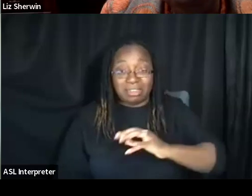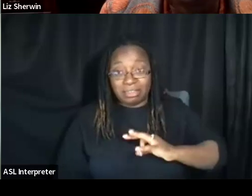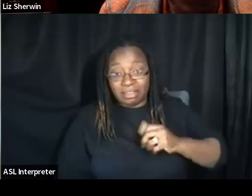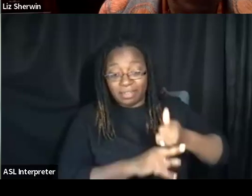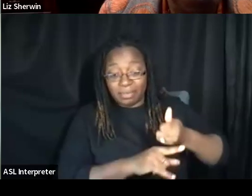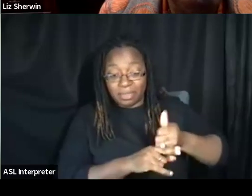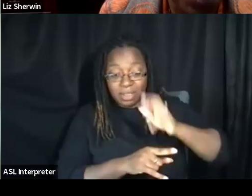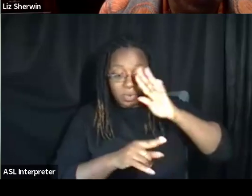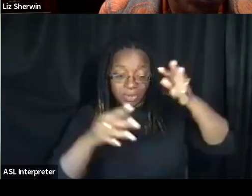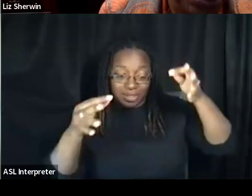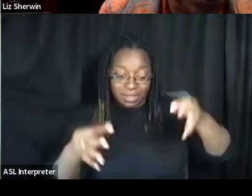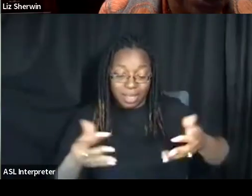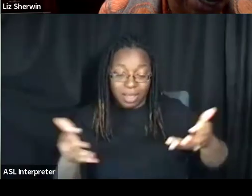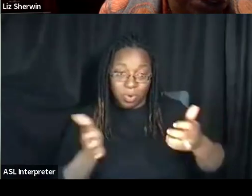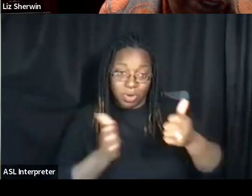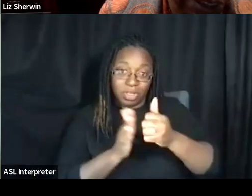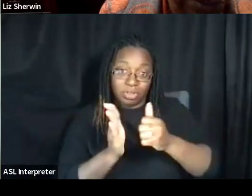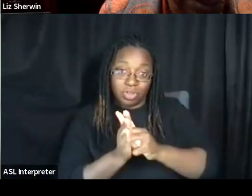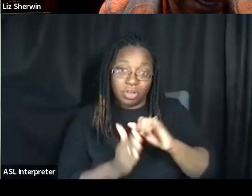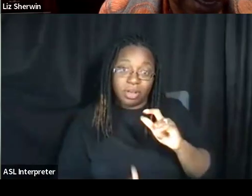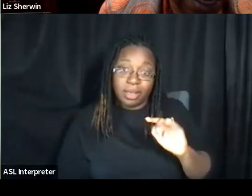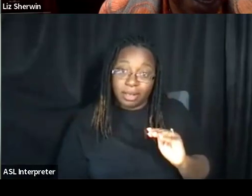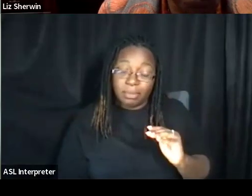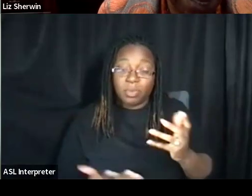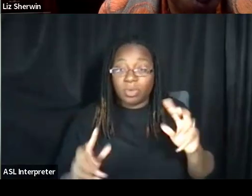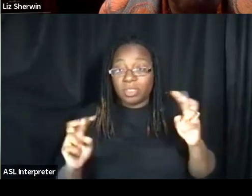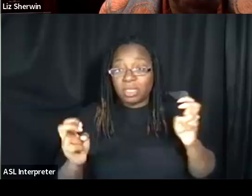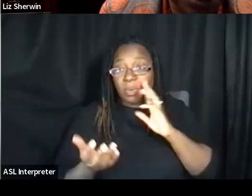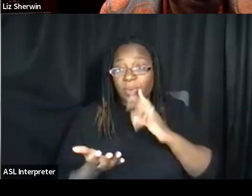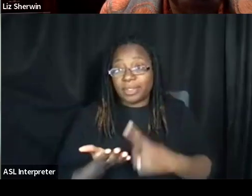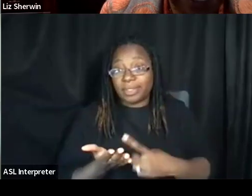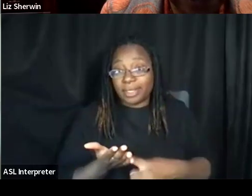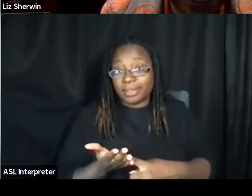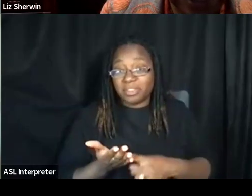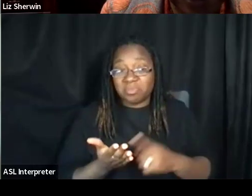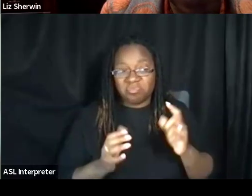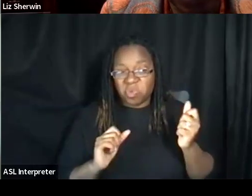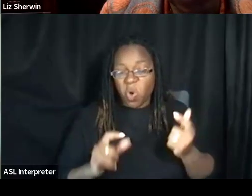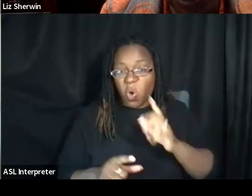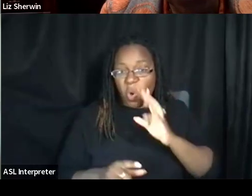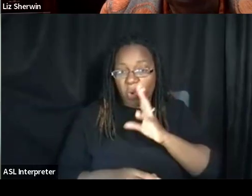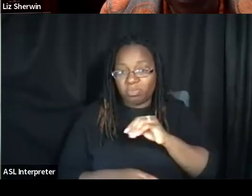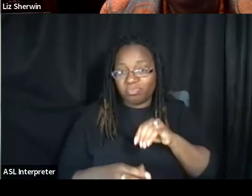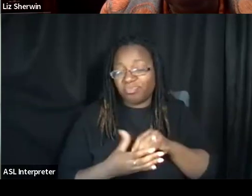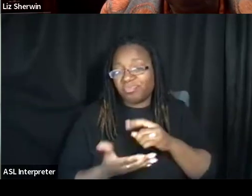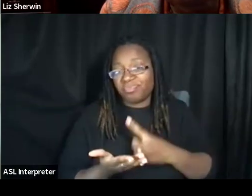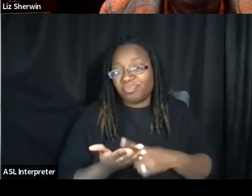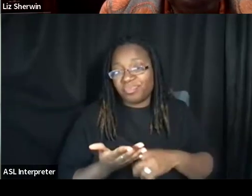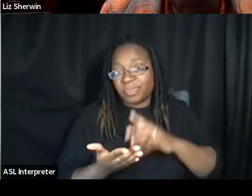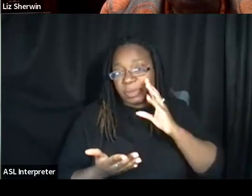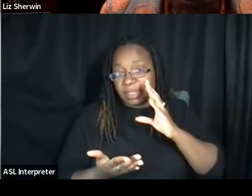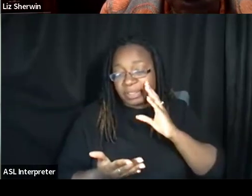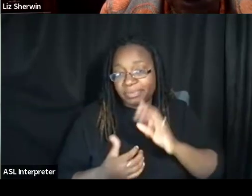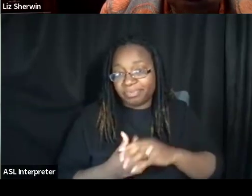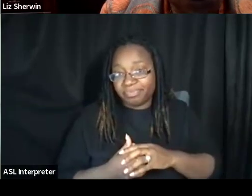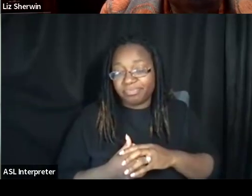the agendas are and what the discussion is. And we all participate in the discussion, and